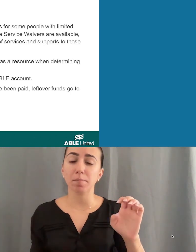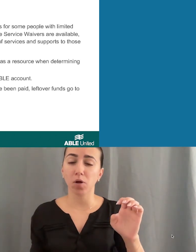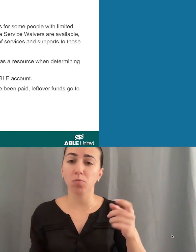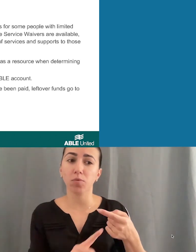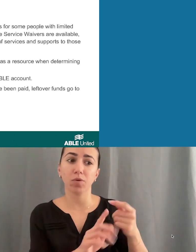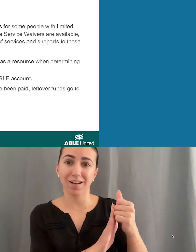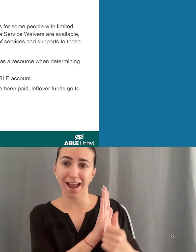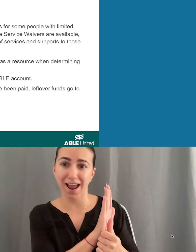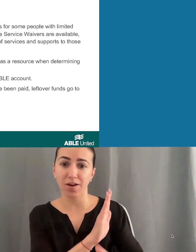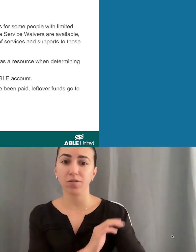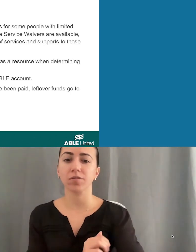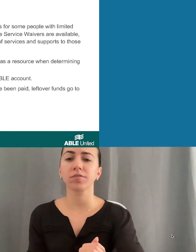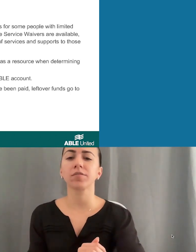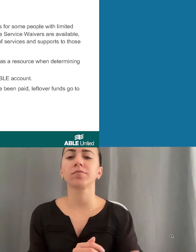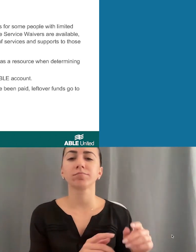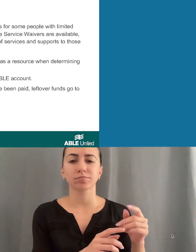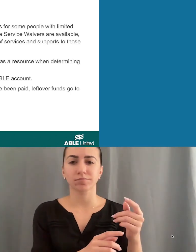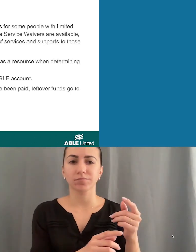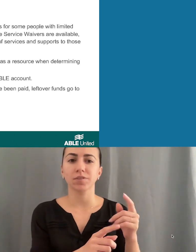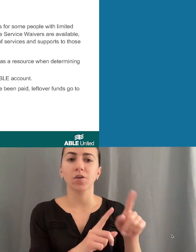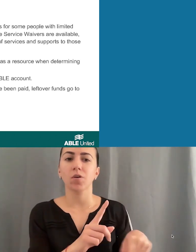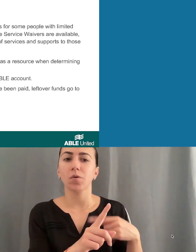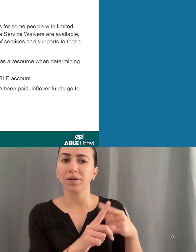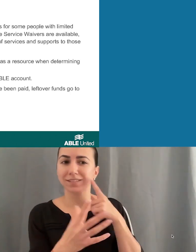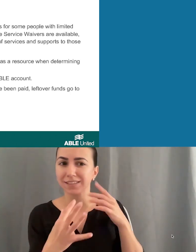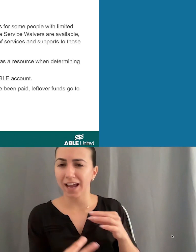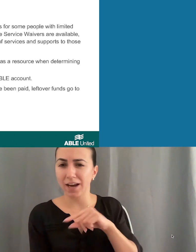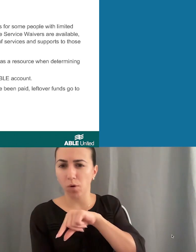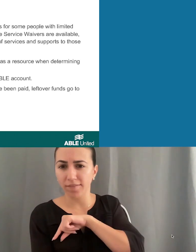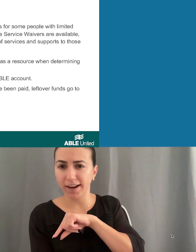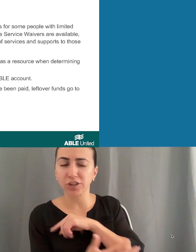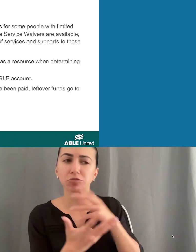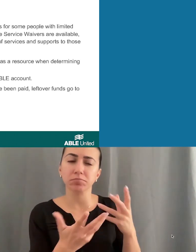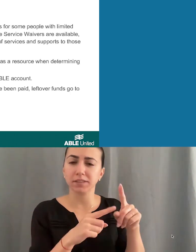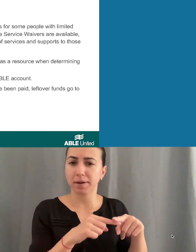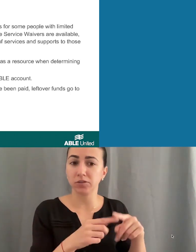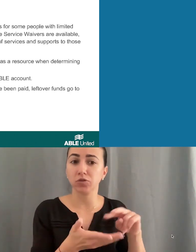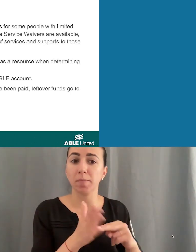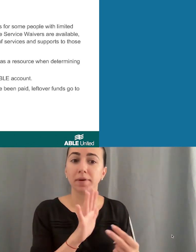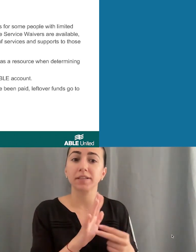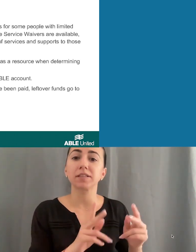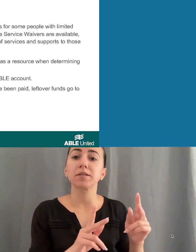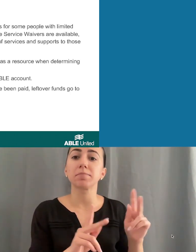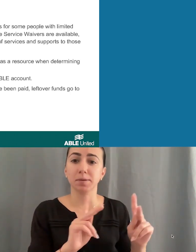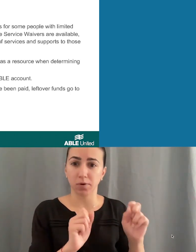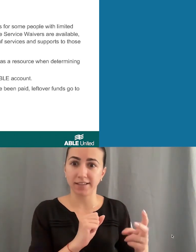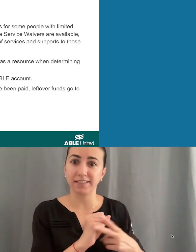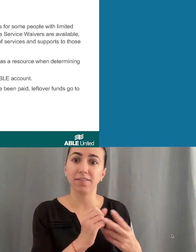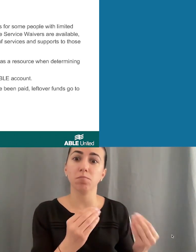ABLE account are disregarded when determining eligibility. So that's allows people basically to save more than